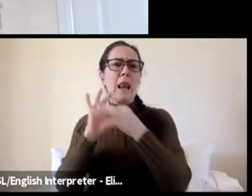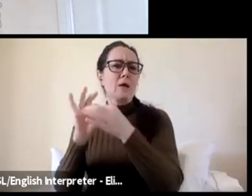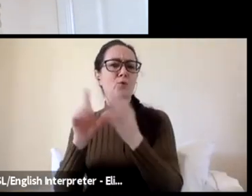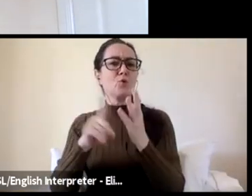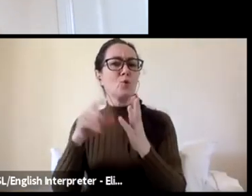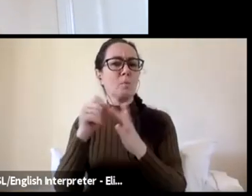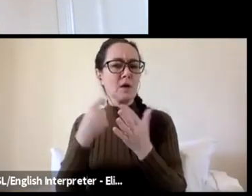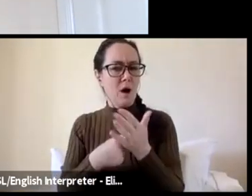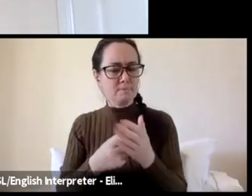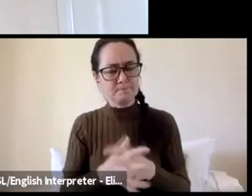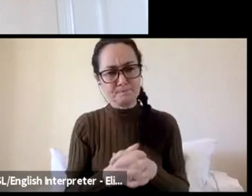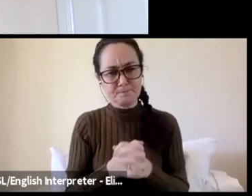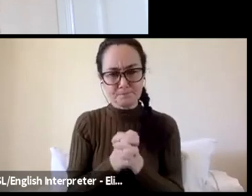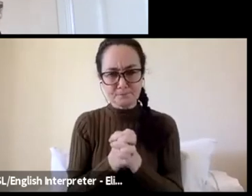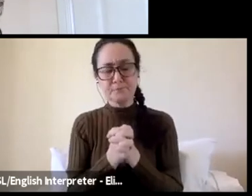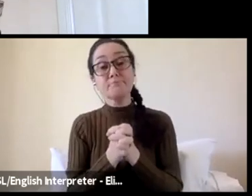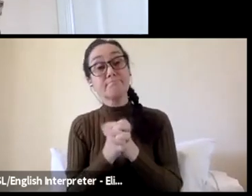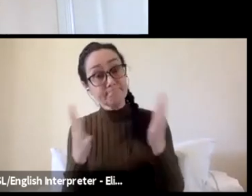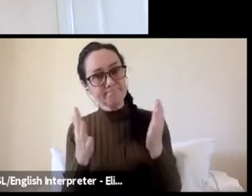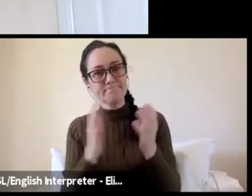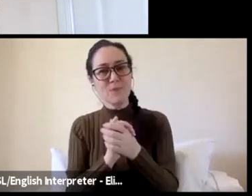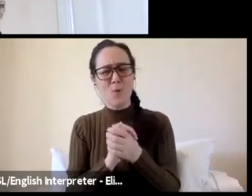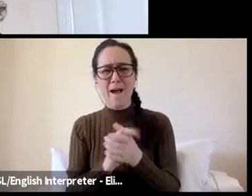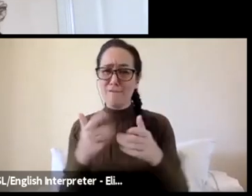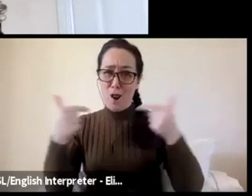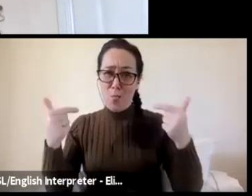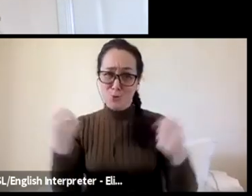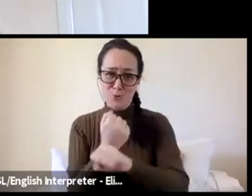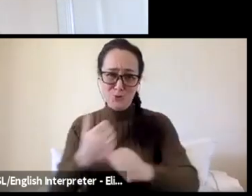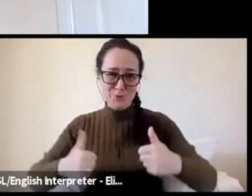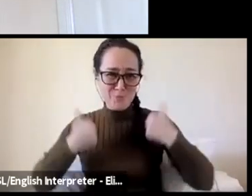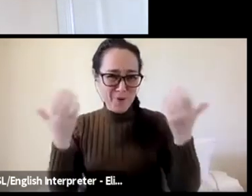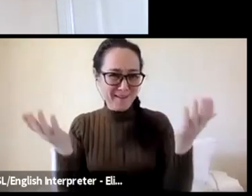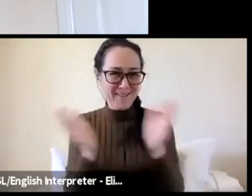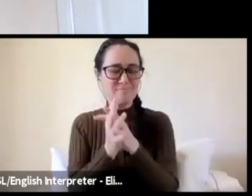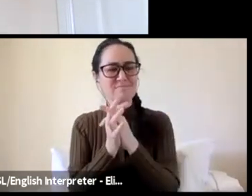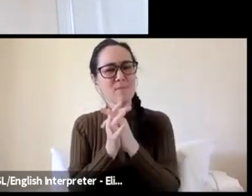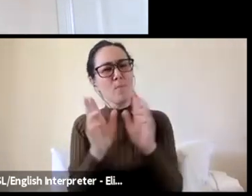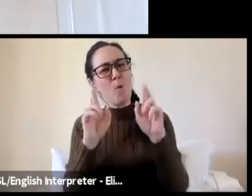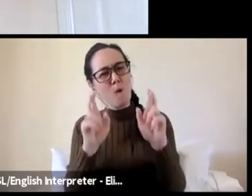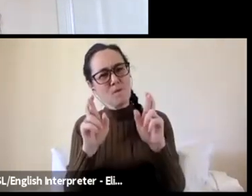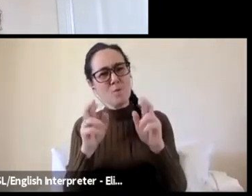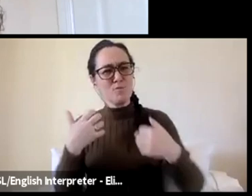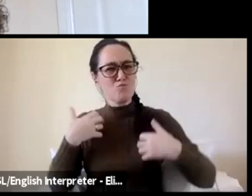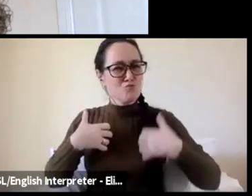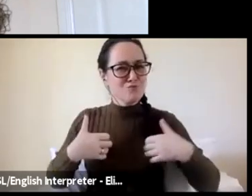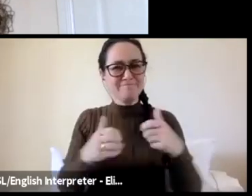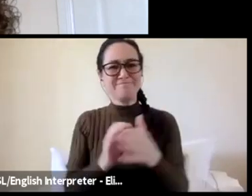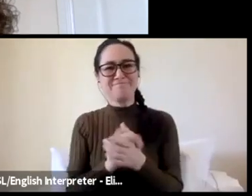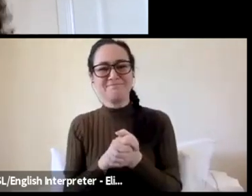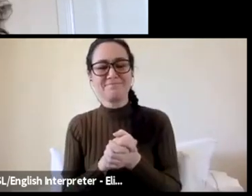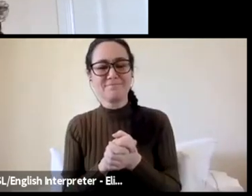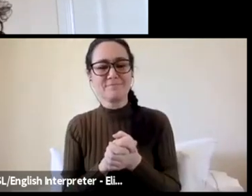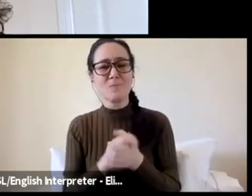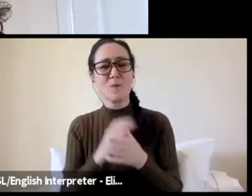really interesting. So a lot to get through this morning, and hopefully it's going to be really good. One thing I